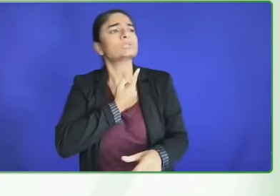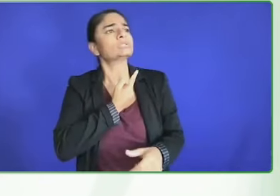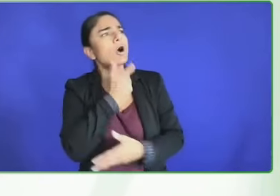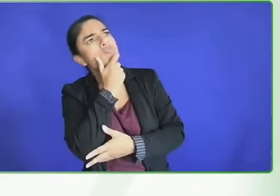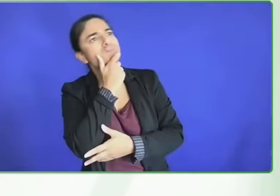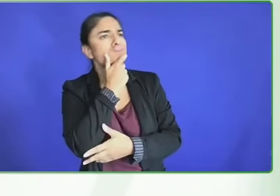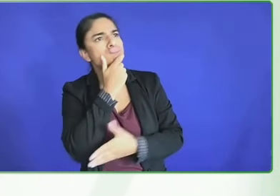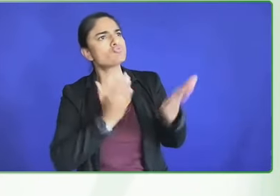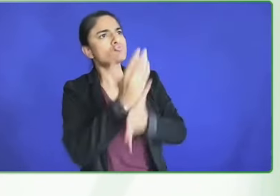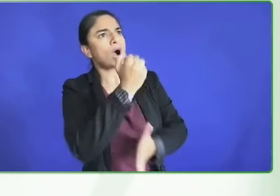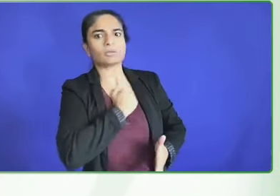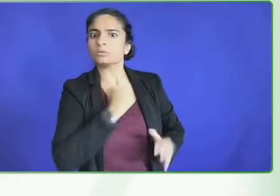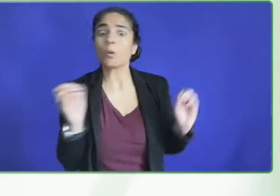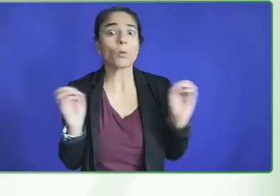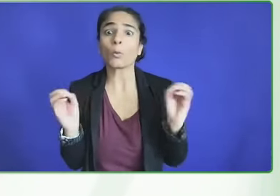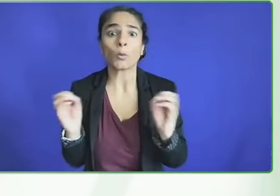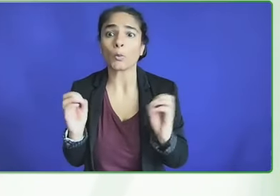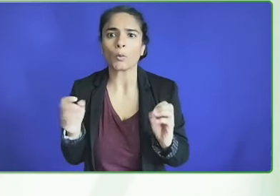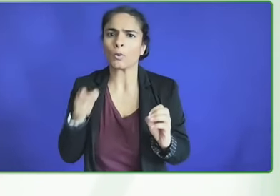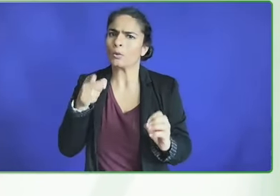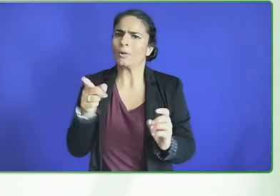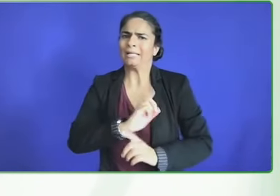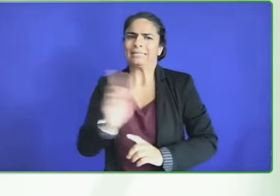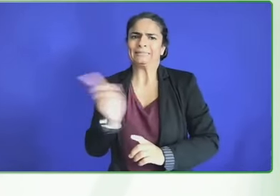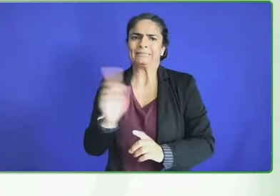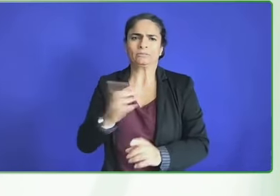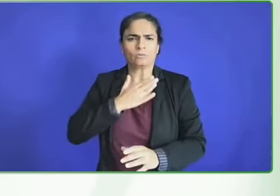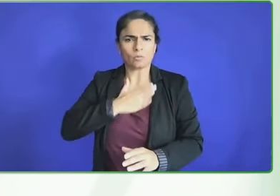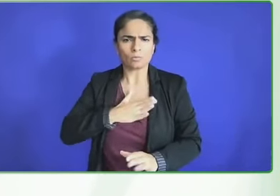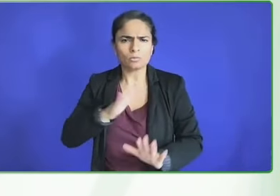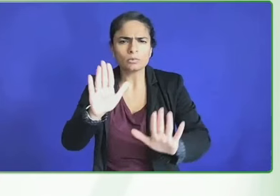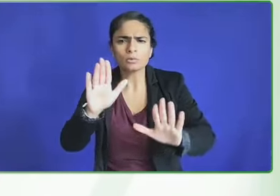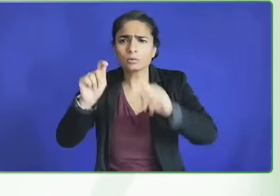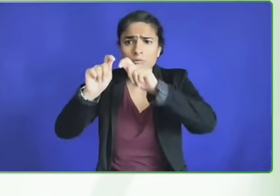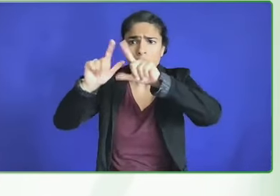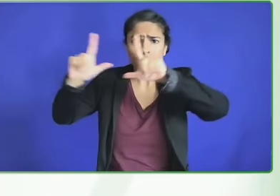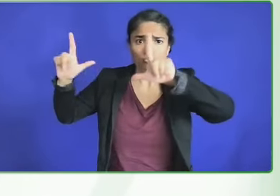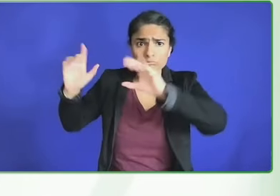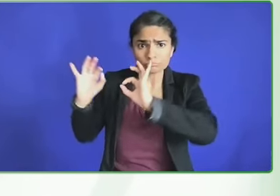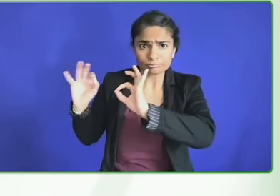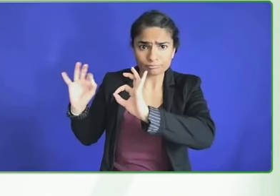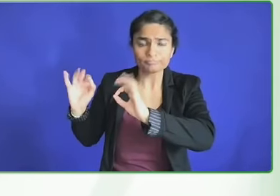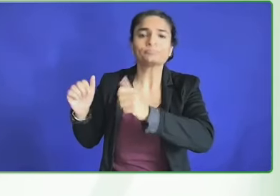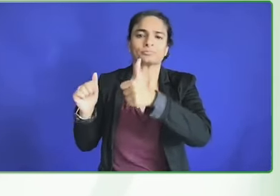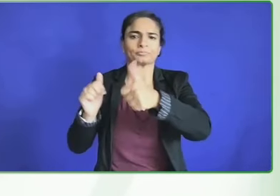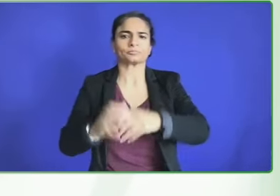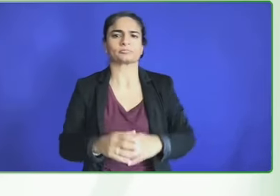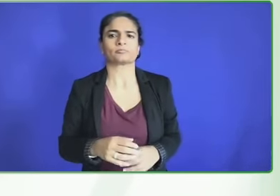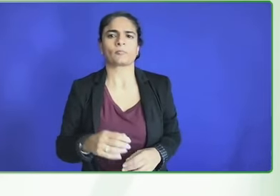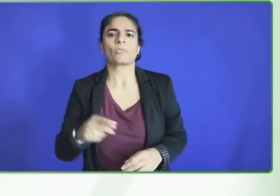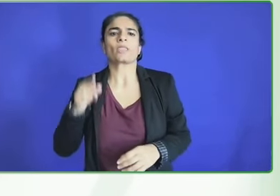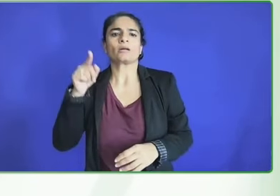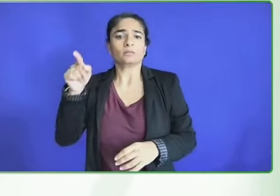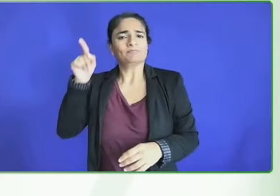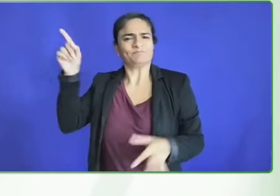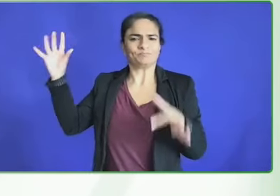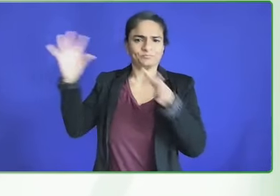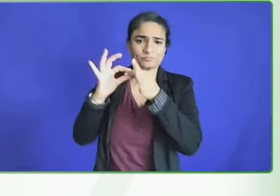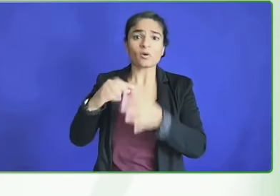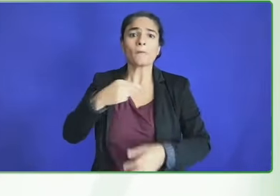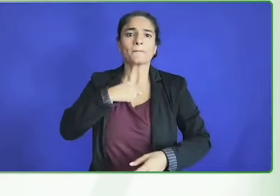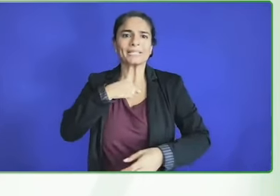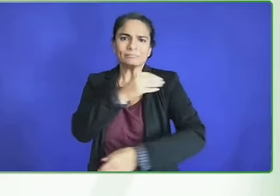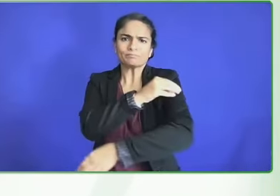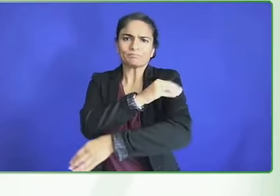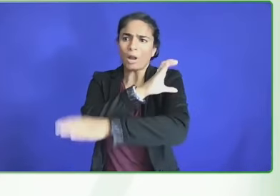is a disempowering system that places a third party's assessment of a person's best interest above the person's